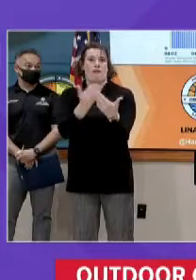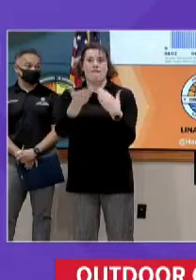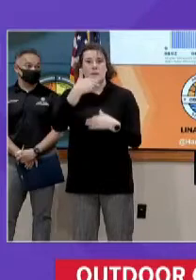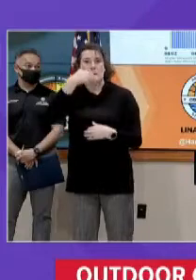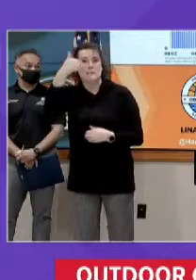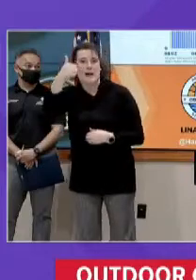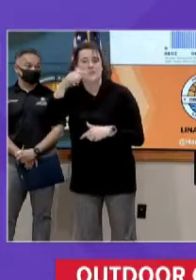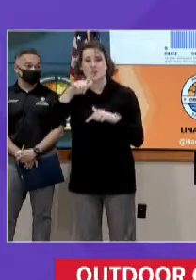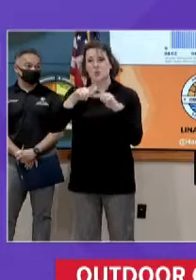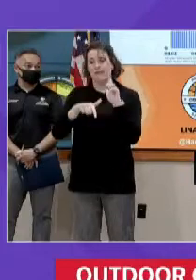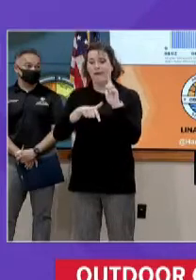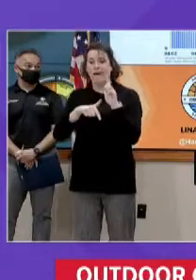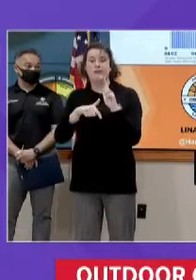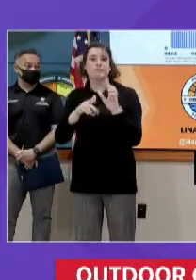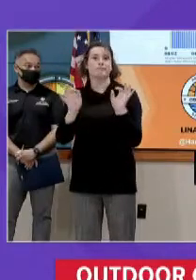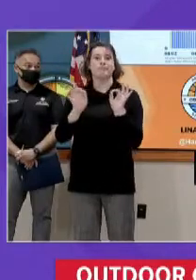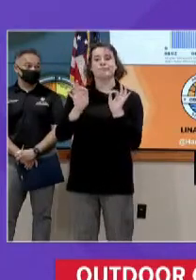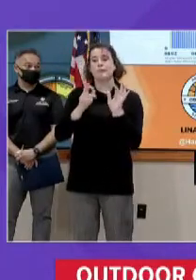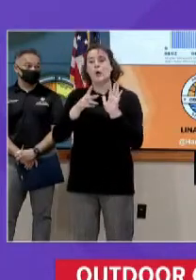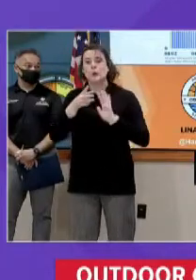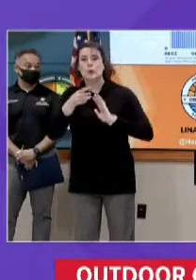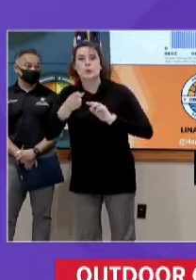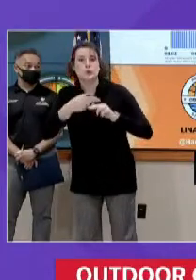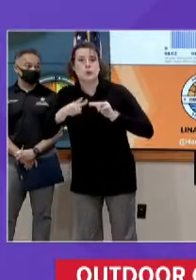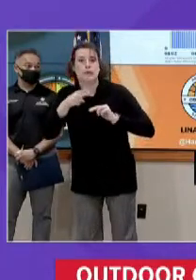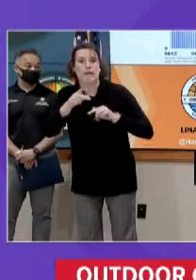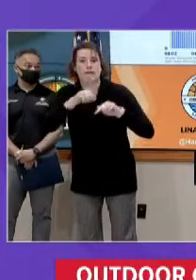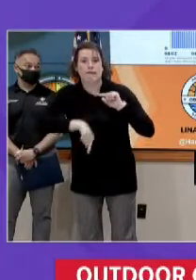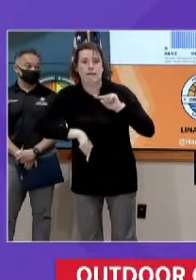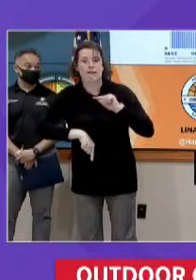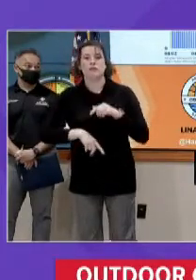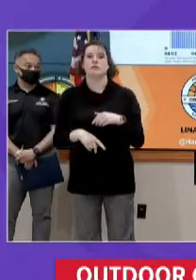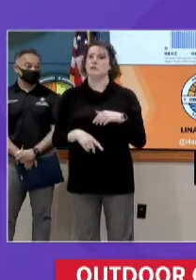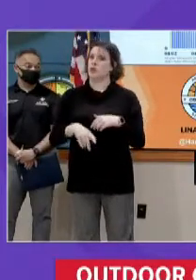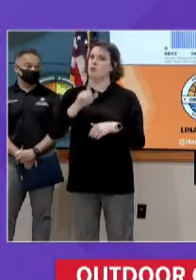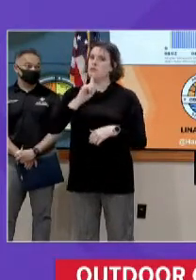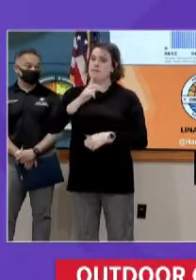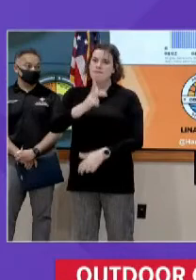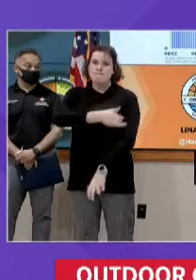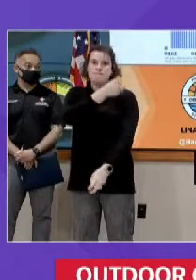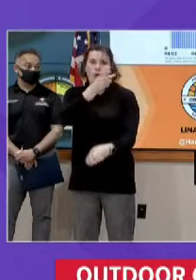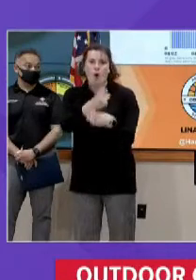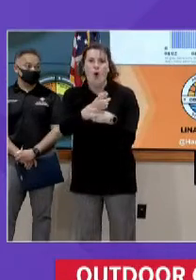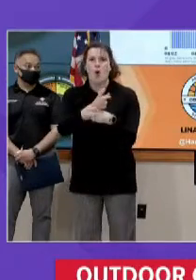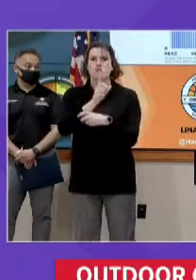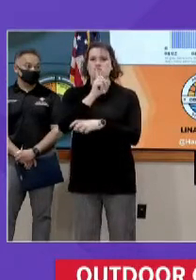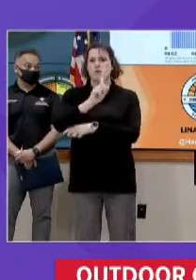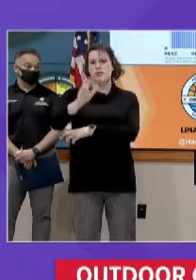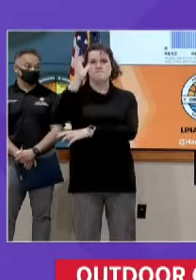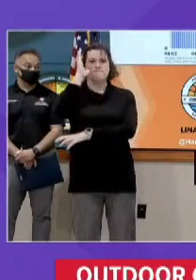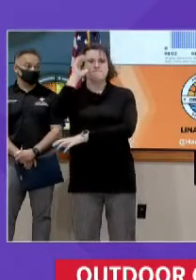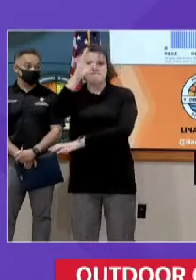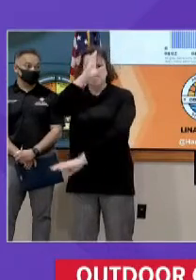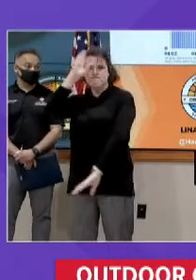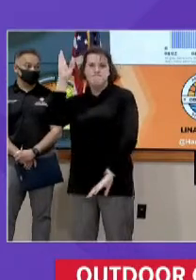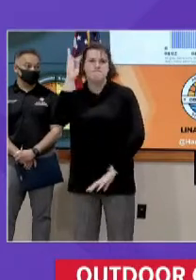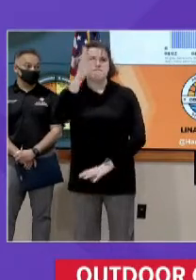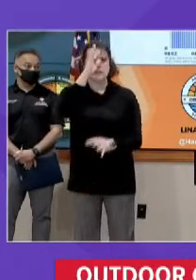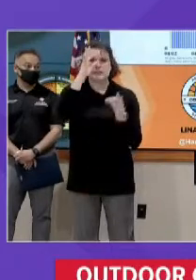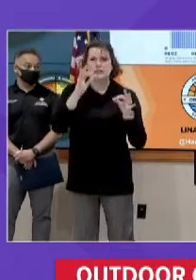the COVID crisis. It takes hard, bold decisions. It takes entire communities working together